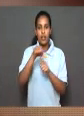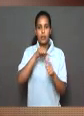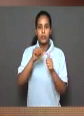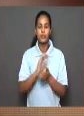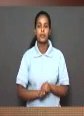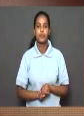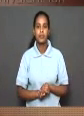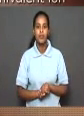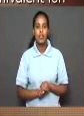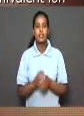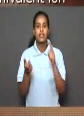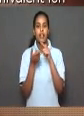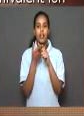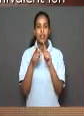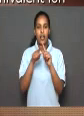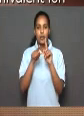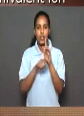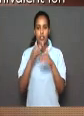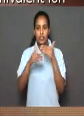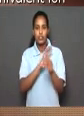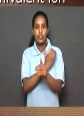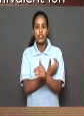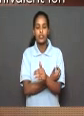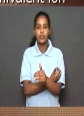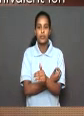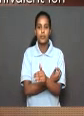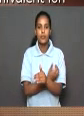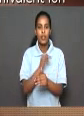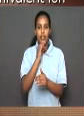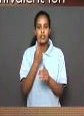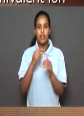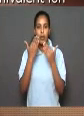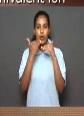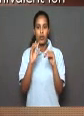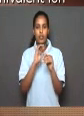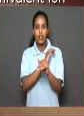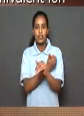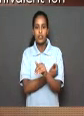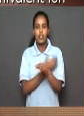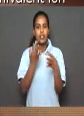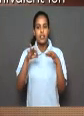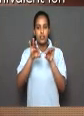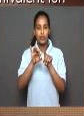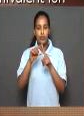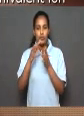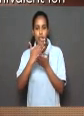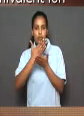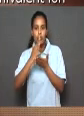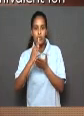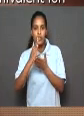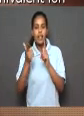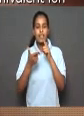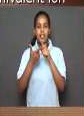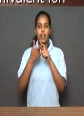atom. The second ionization energy is the amount of energy needed